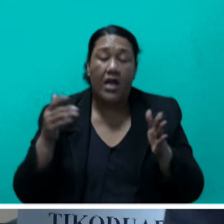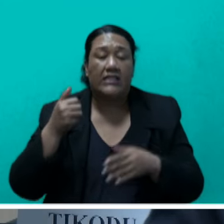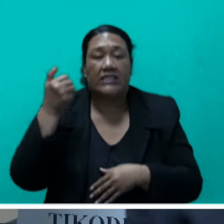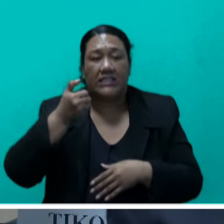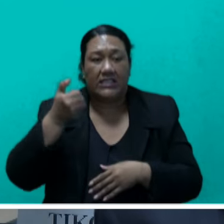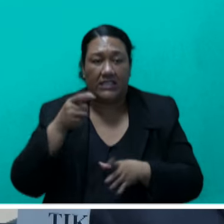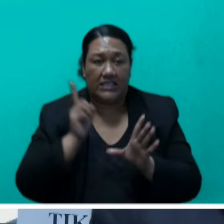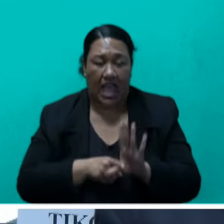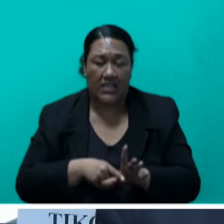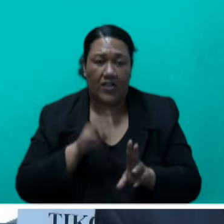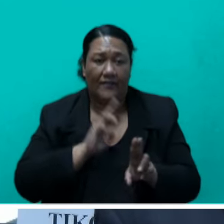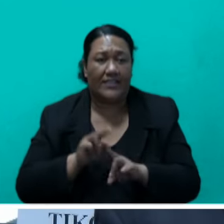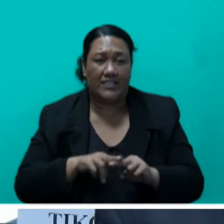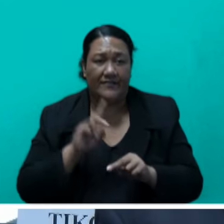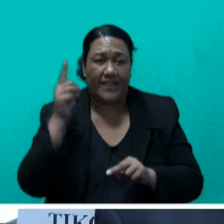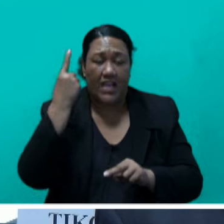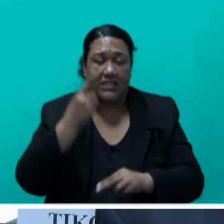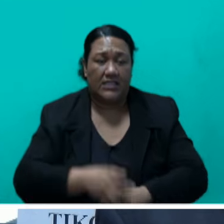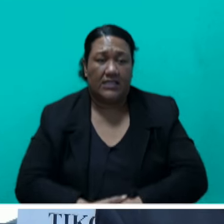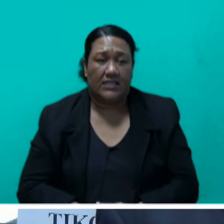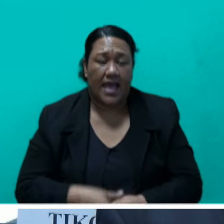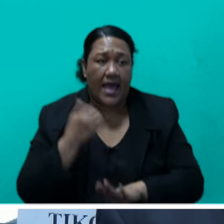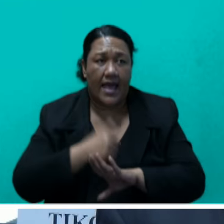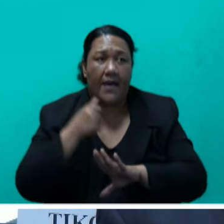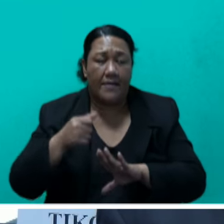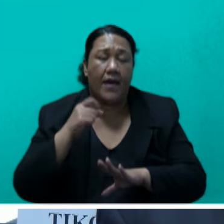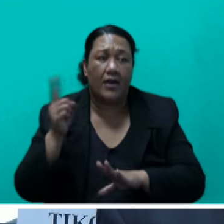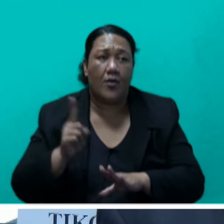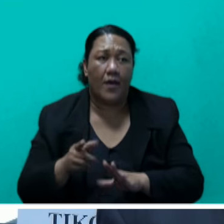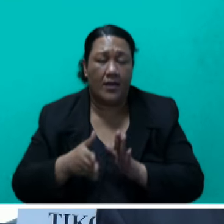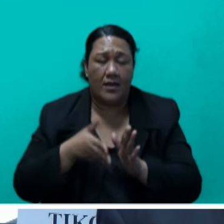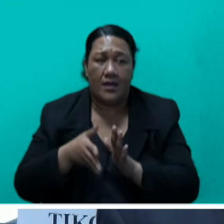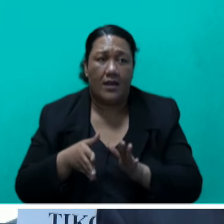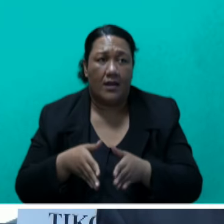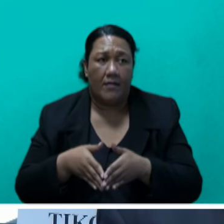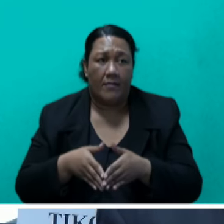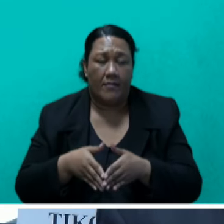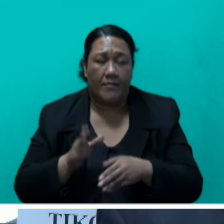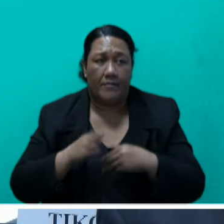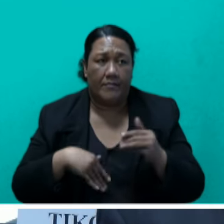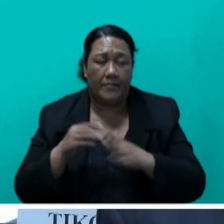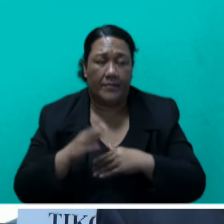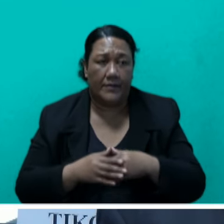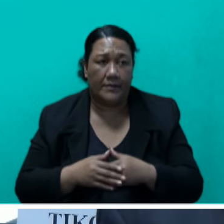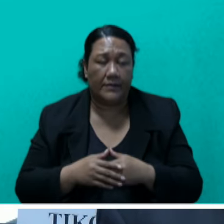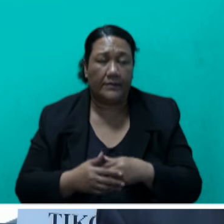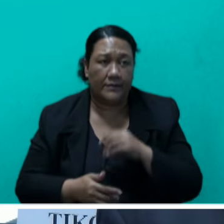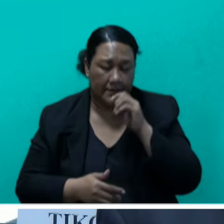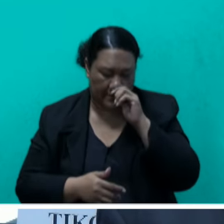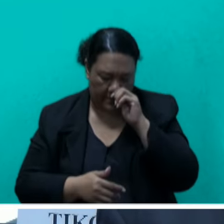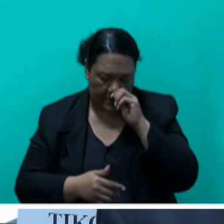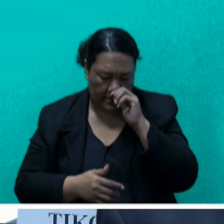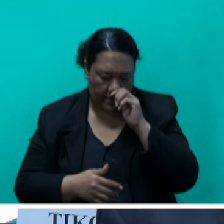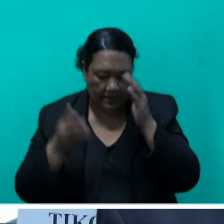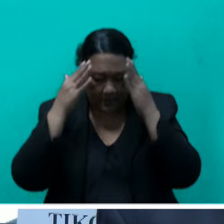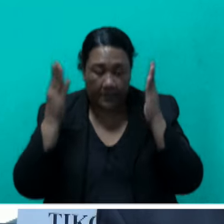First government had addressed, even if they had addressed pressing issues. Mr. Speaker,